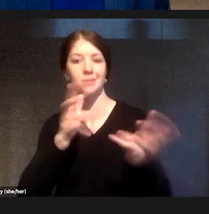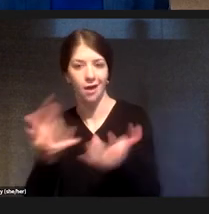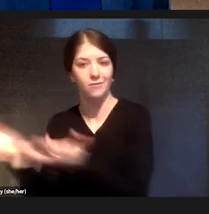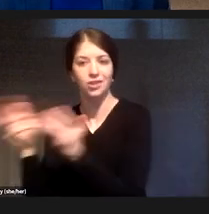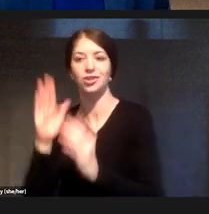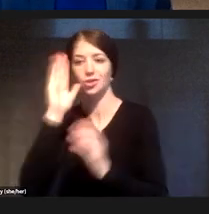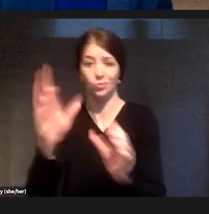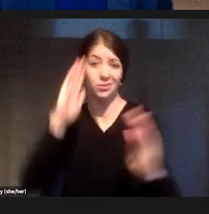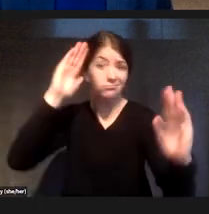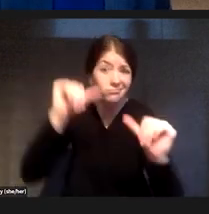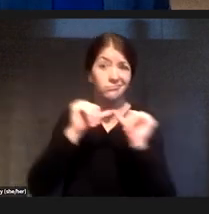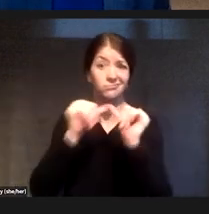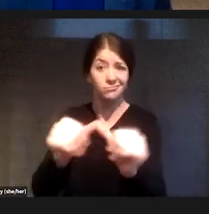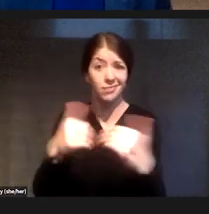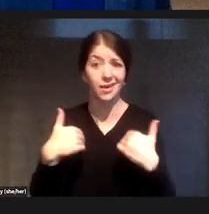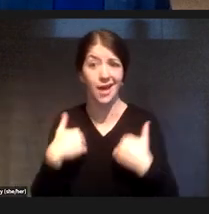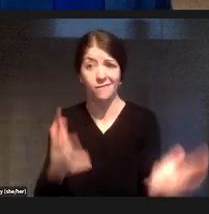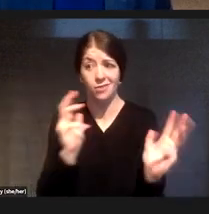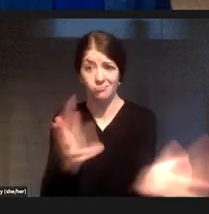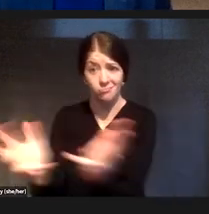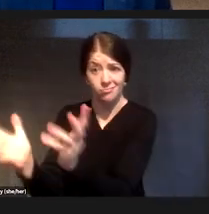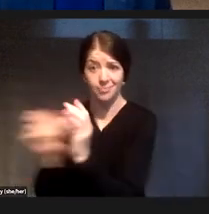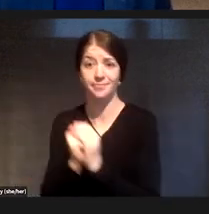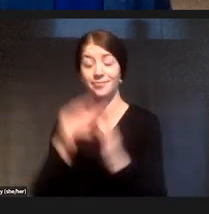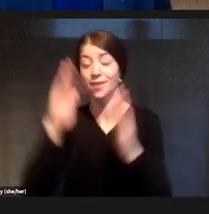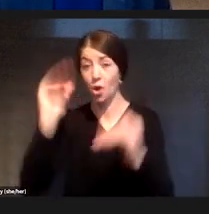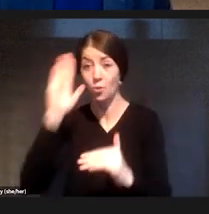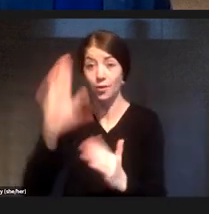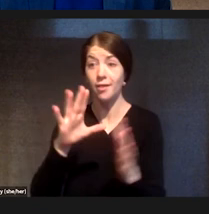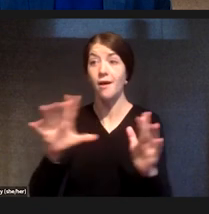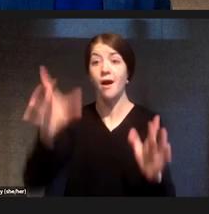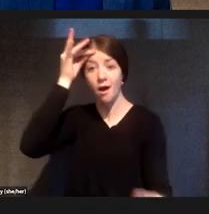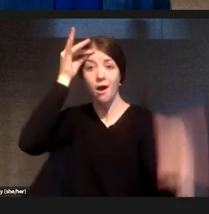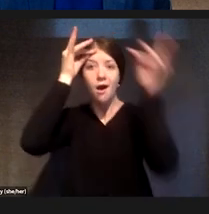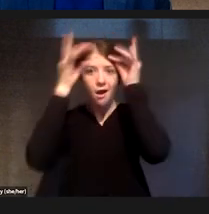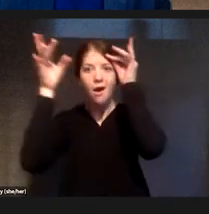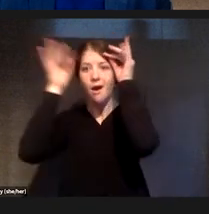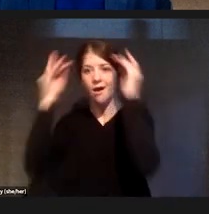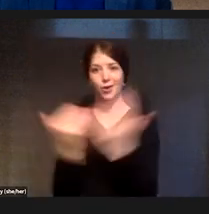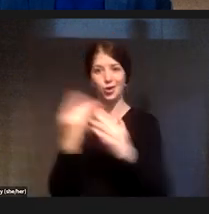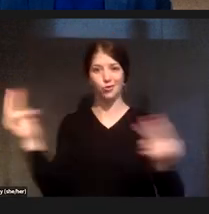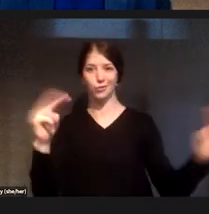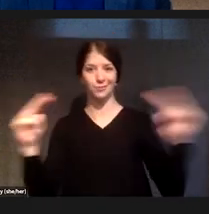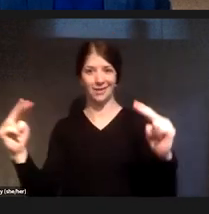will continue to have. And perhaps you will start to learn some perspectives from people that you had not seen before.